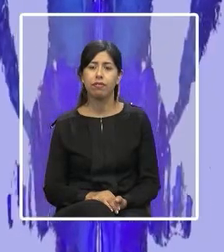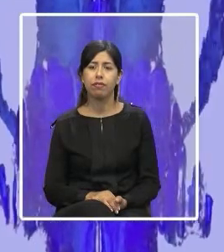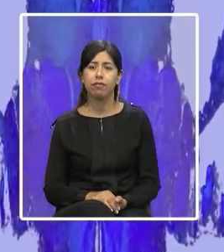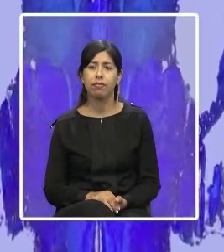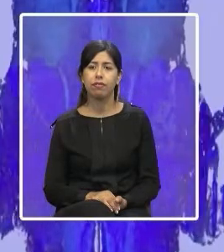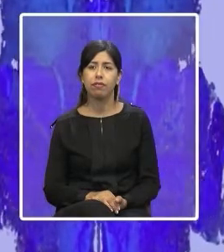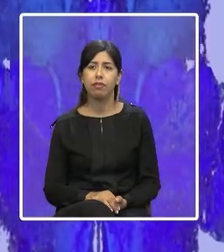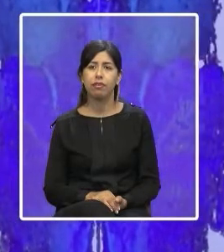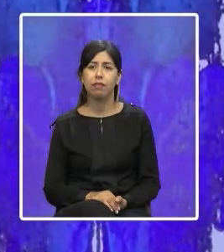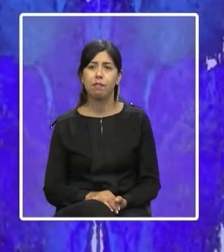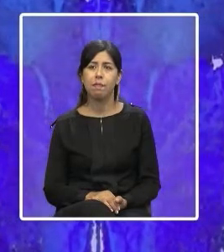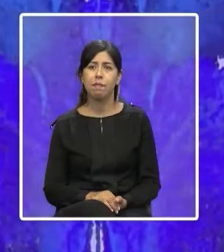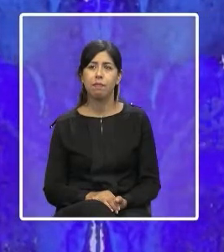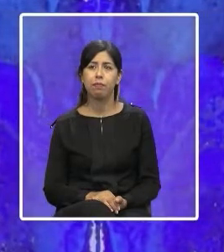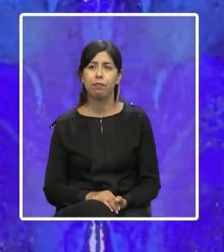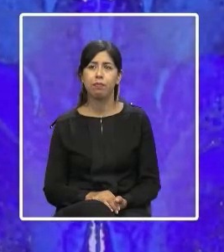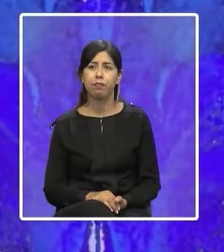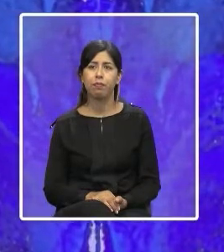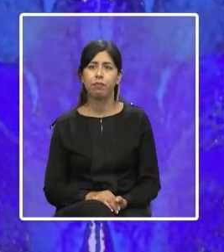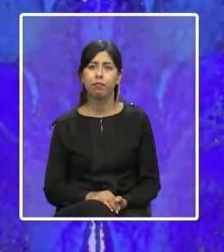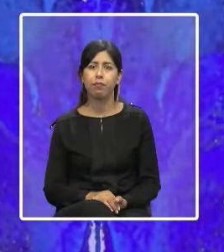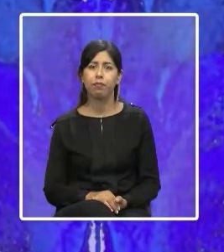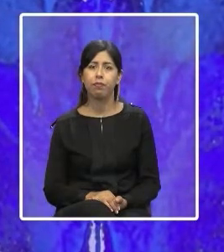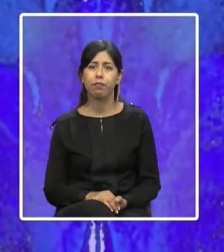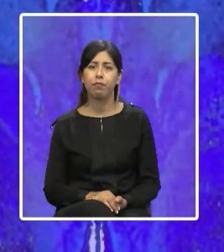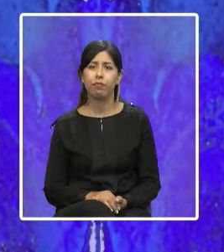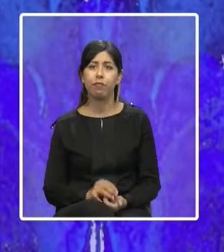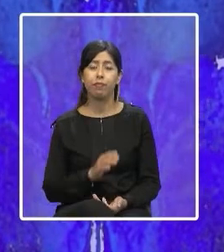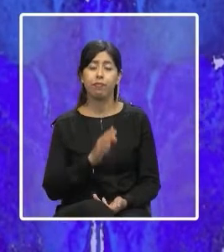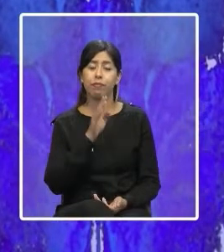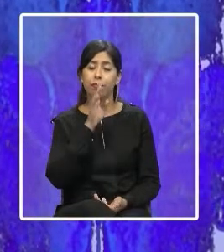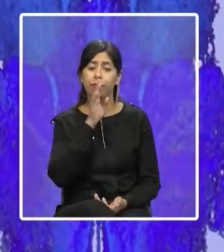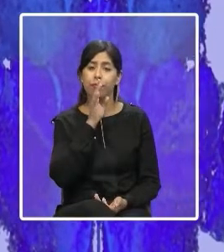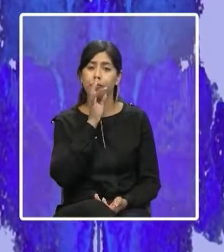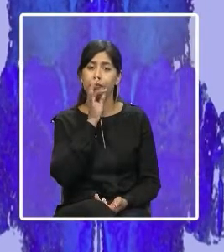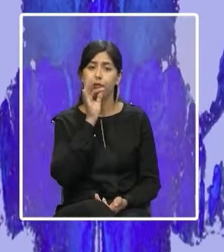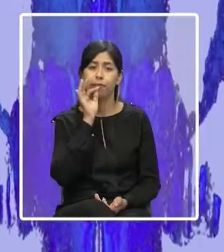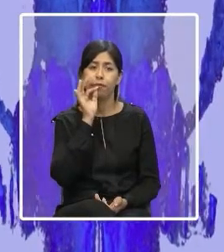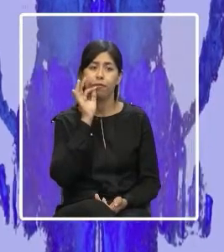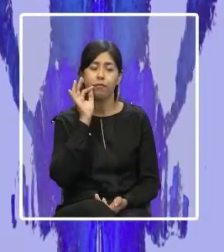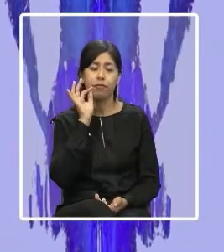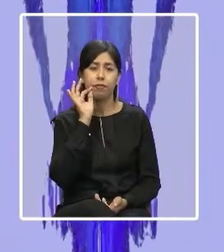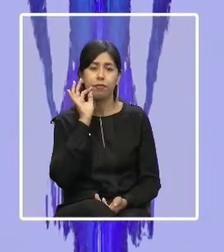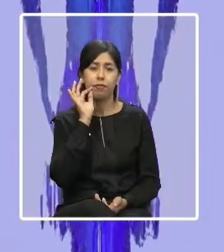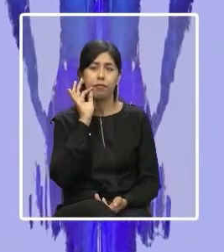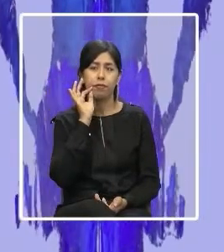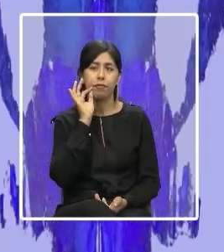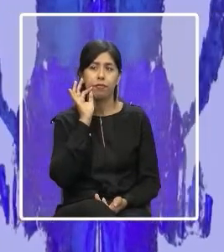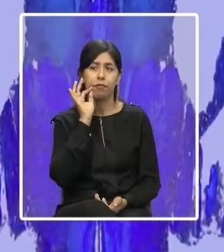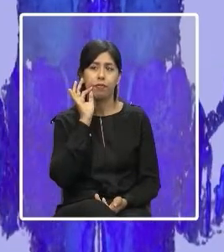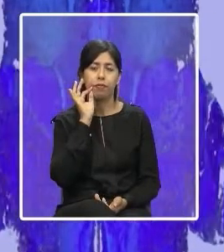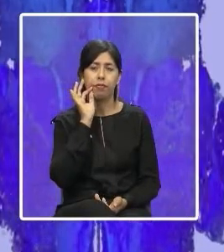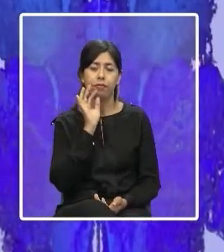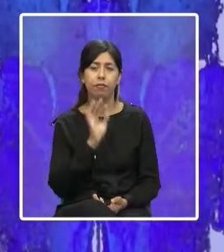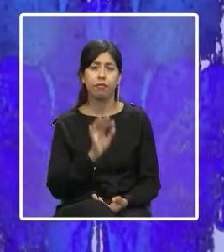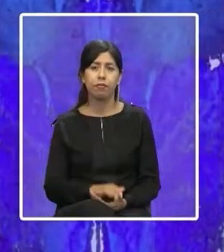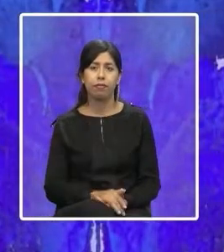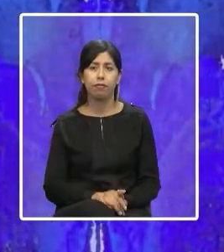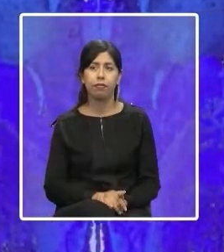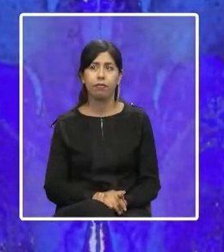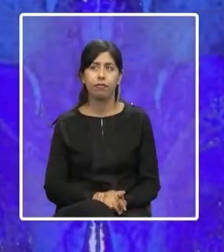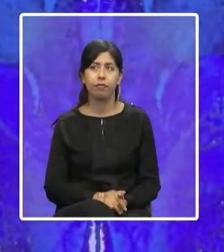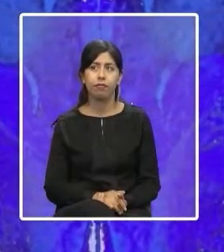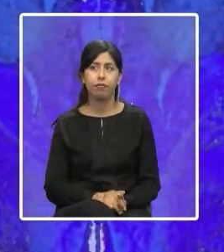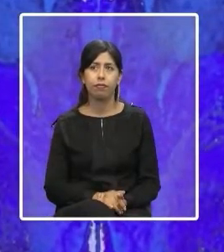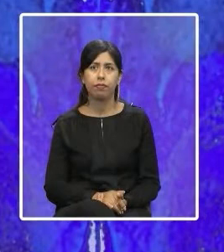achieve a designer's intended behavioral effects. So we need to discuss and to debate about